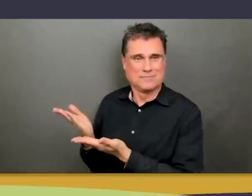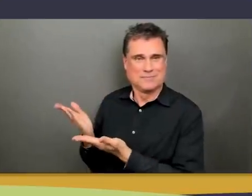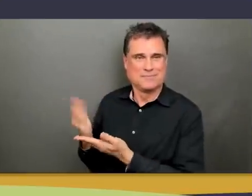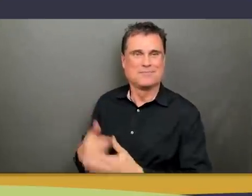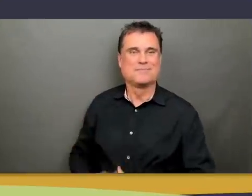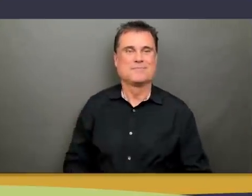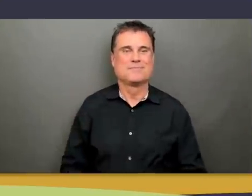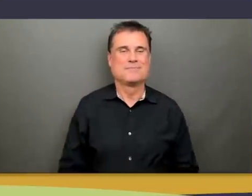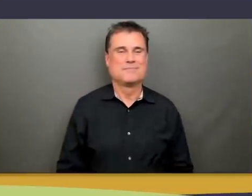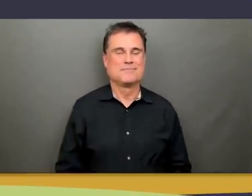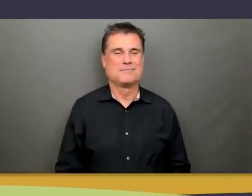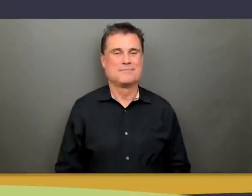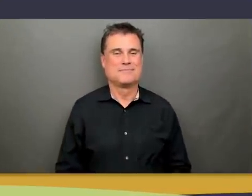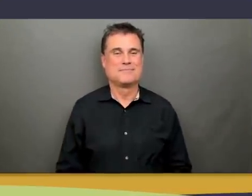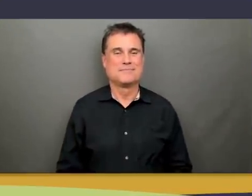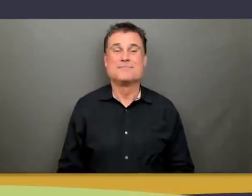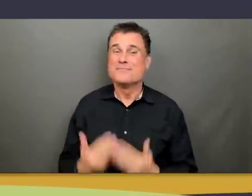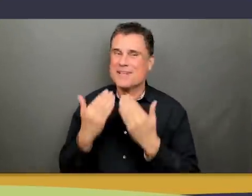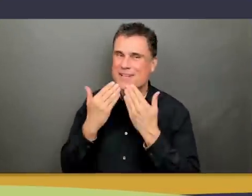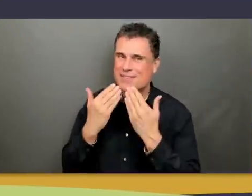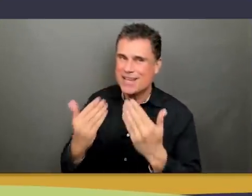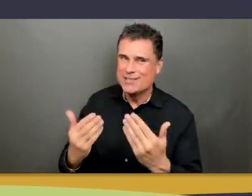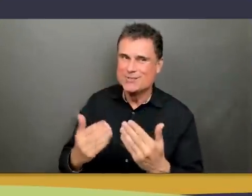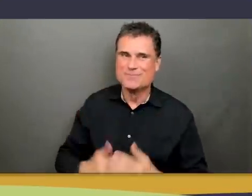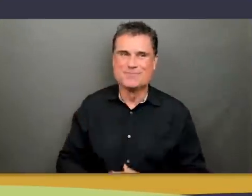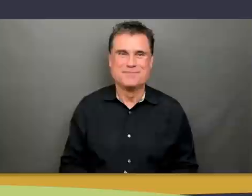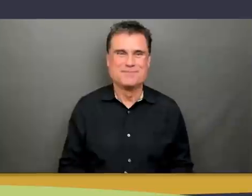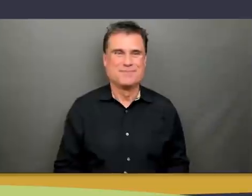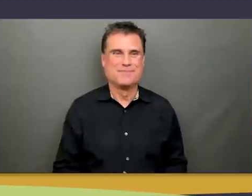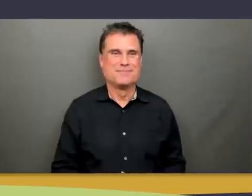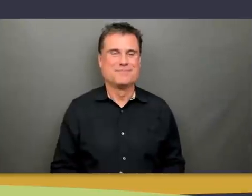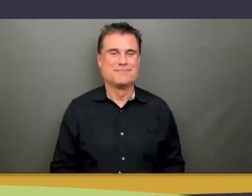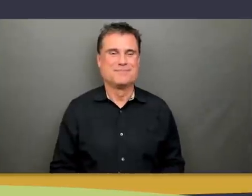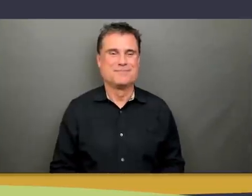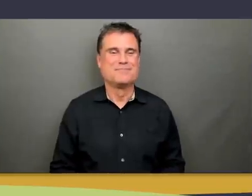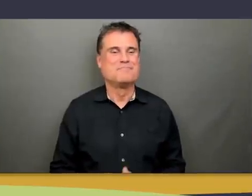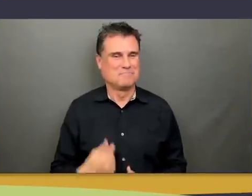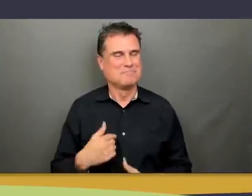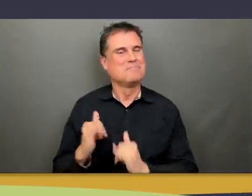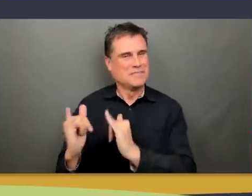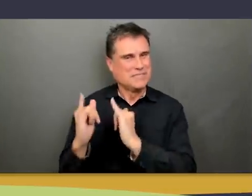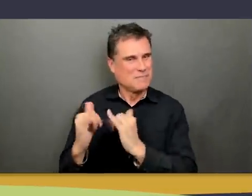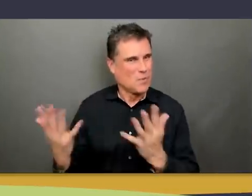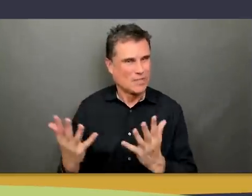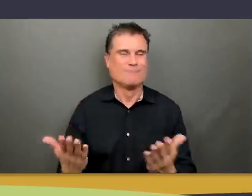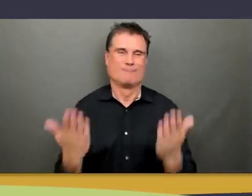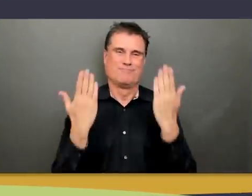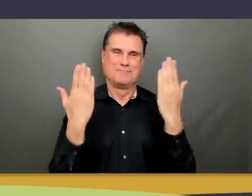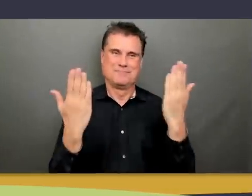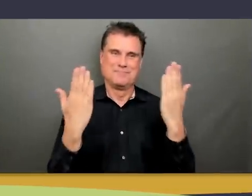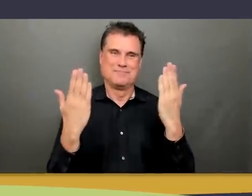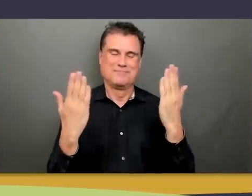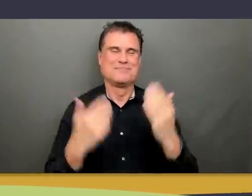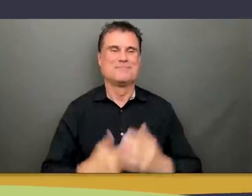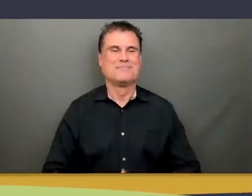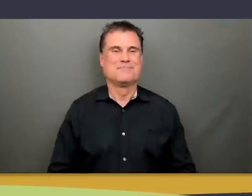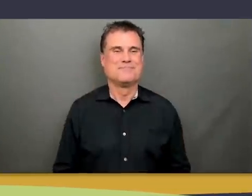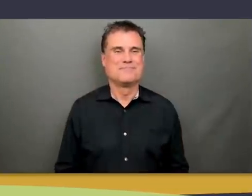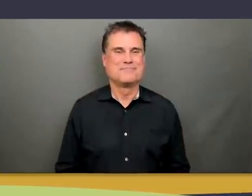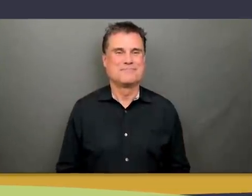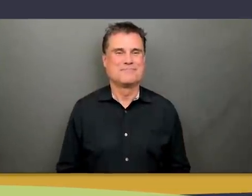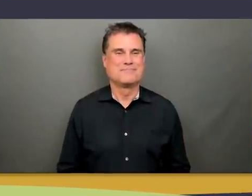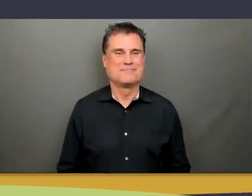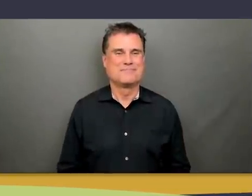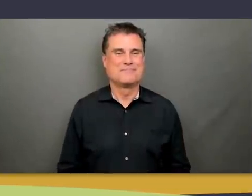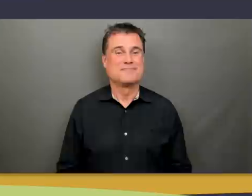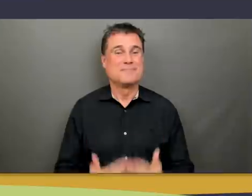very much, Hannah, for that introduction. And I lift my hands and say Haishka CM to Kevin and Michael for